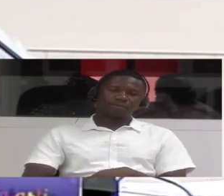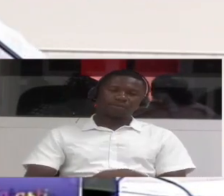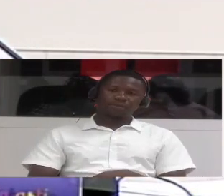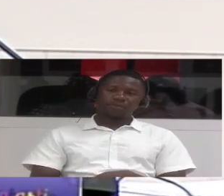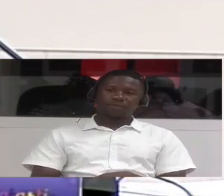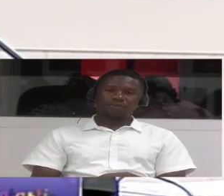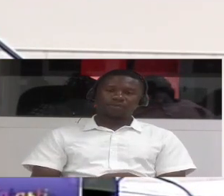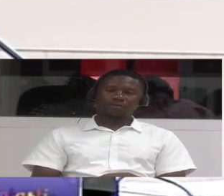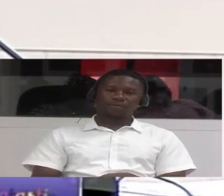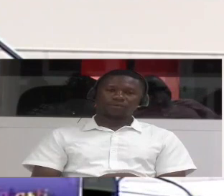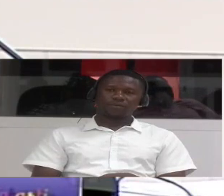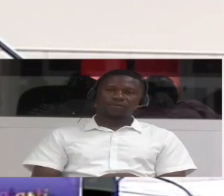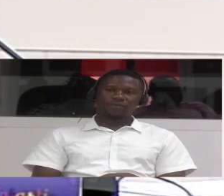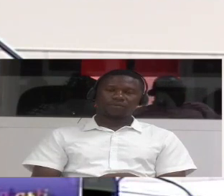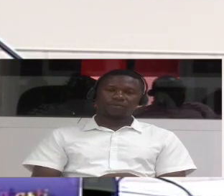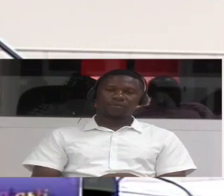Well,